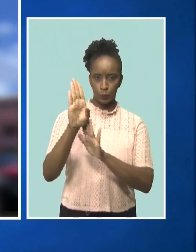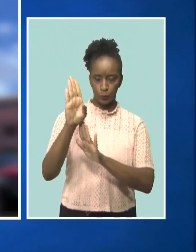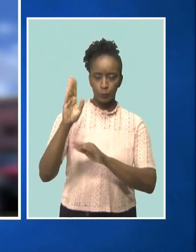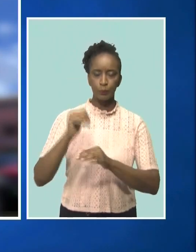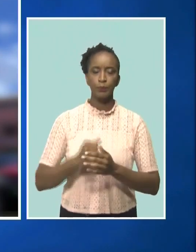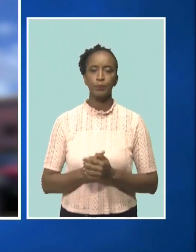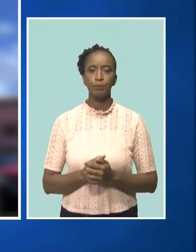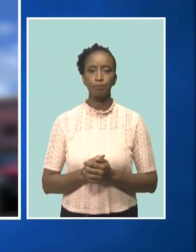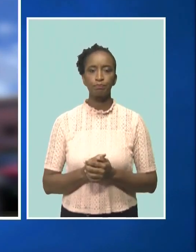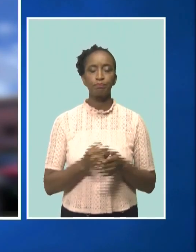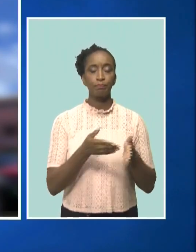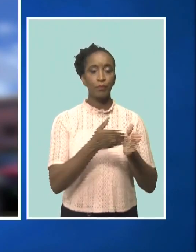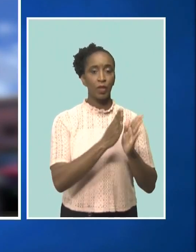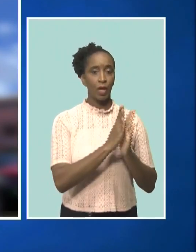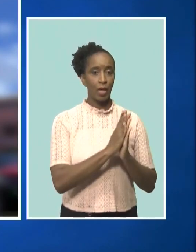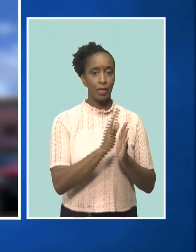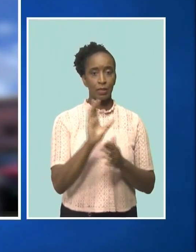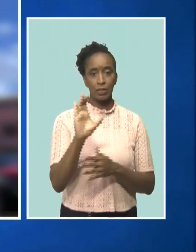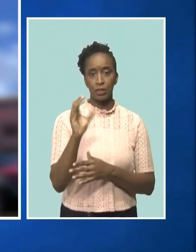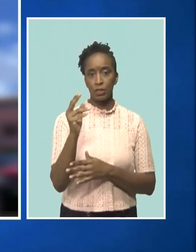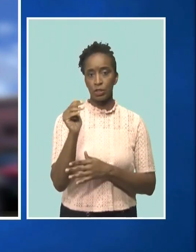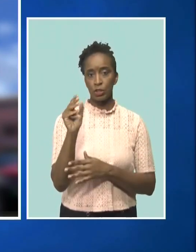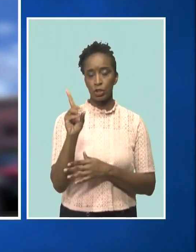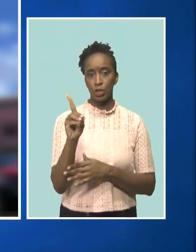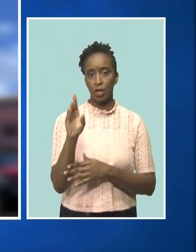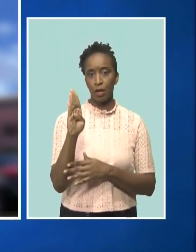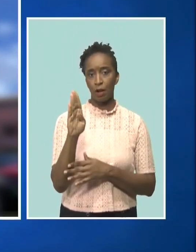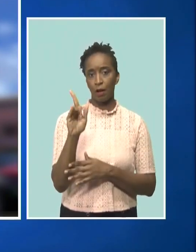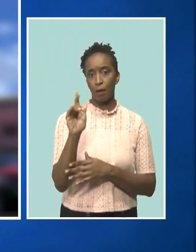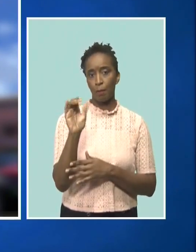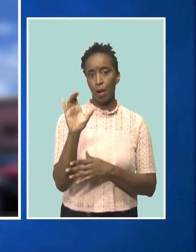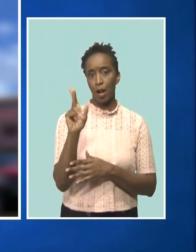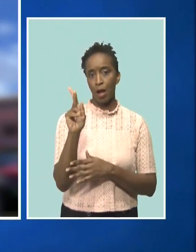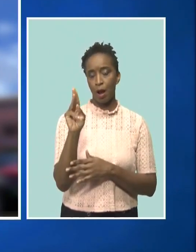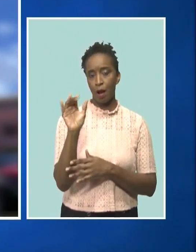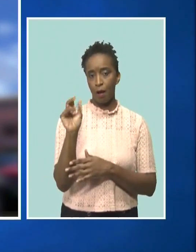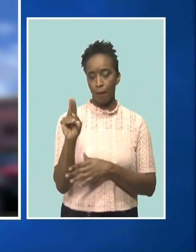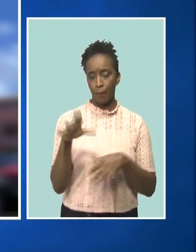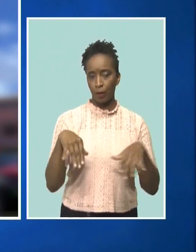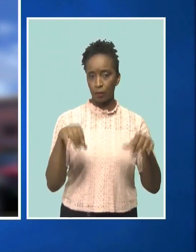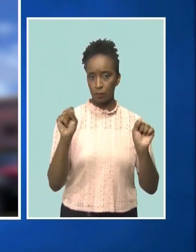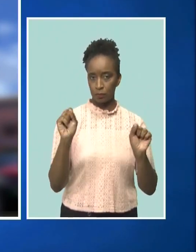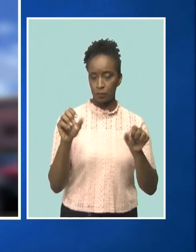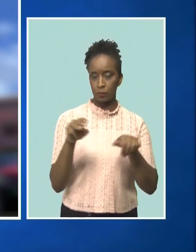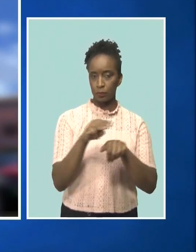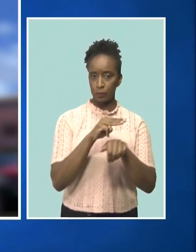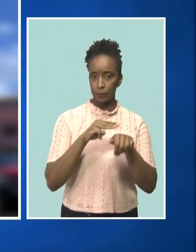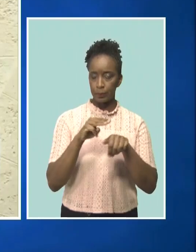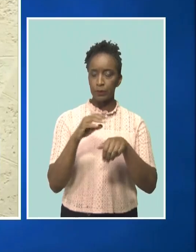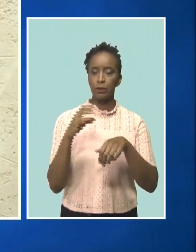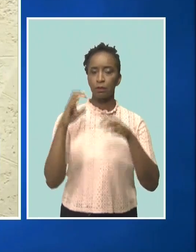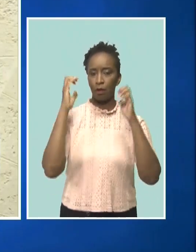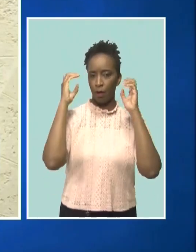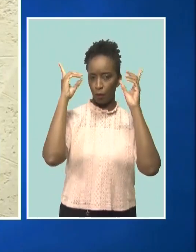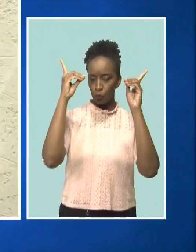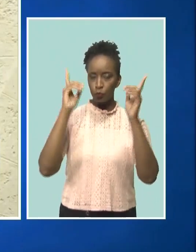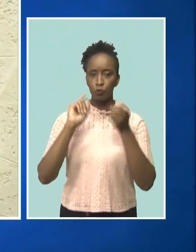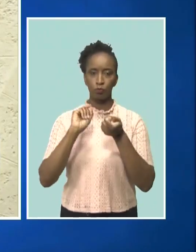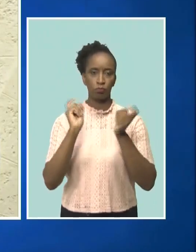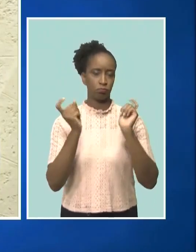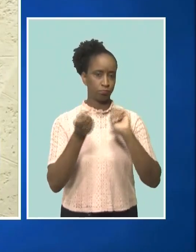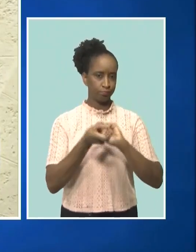Honourable Chad Blackman to assume responsibility for the Ministry of Educational Transformation, which will focus